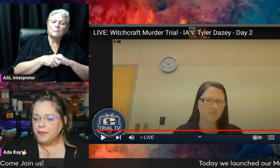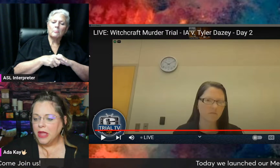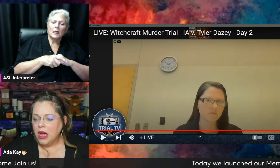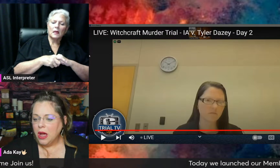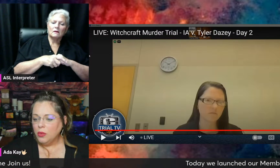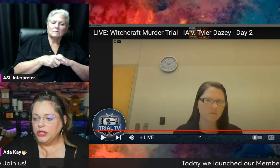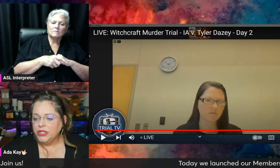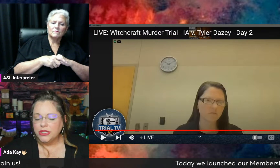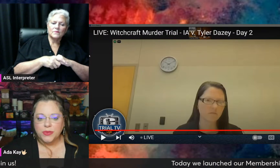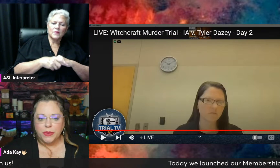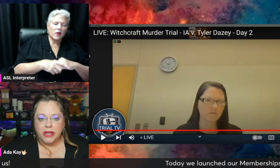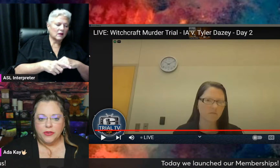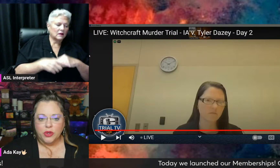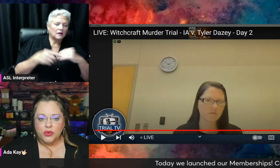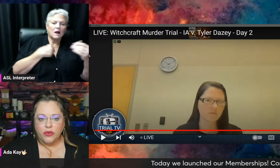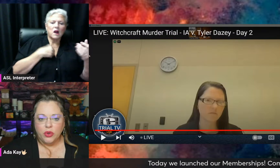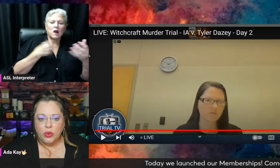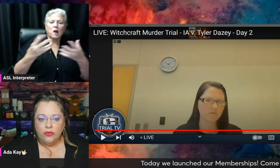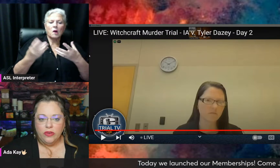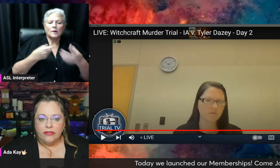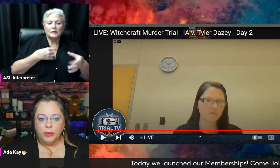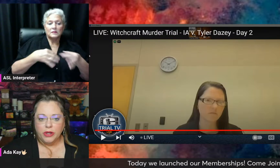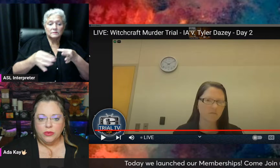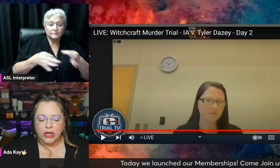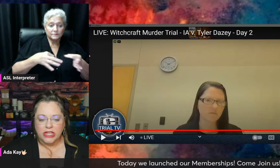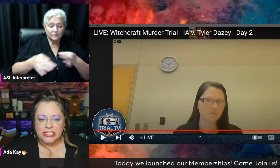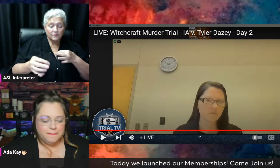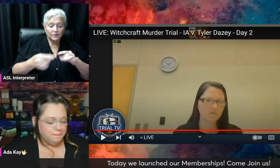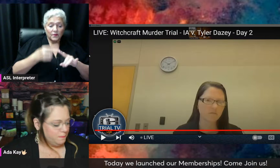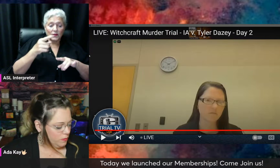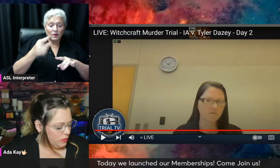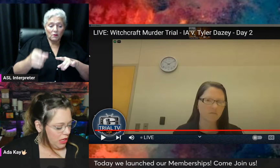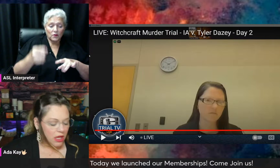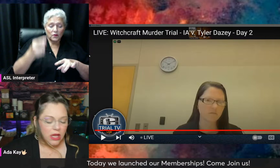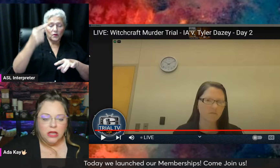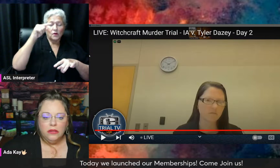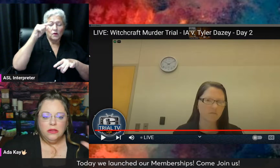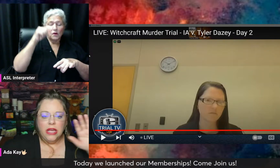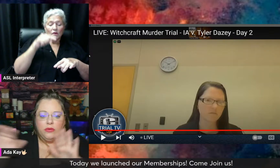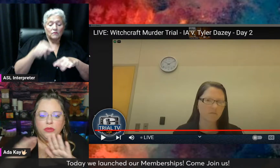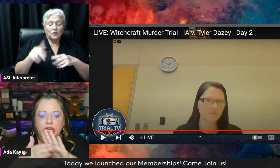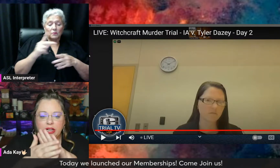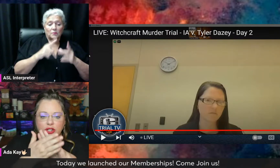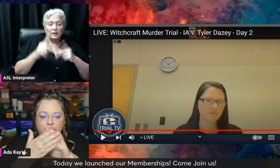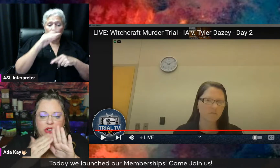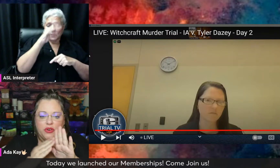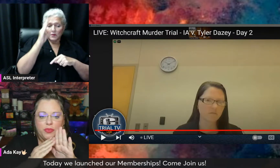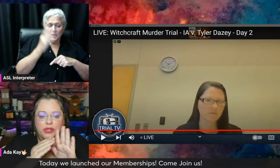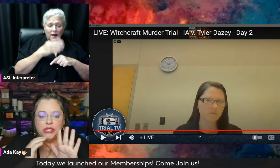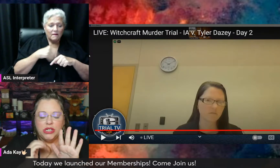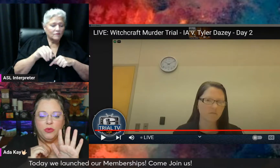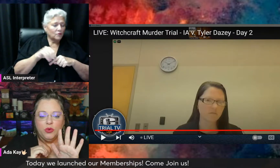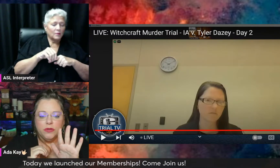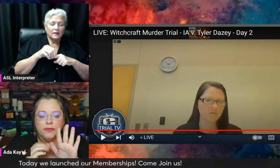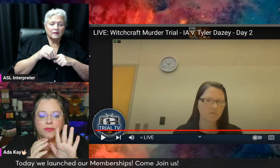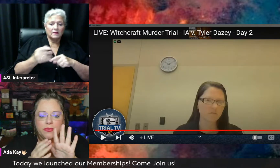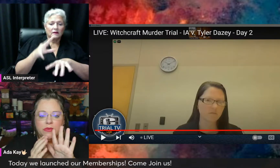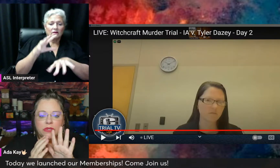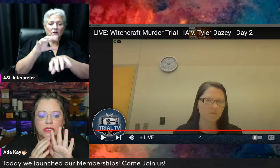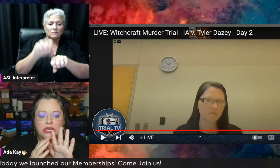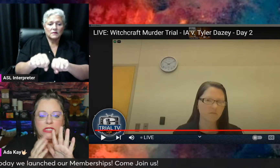Okay. I wanted to explain for those of you who've never been arrested, they don't take just fingerprints